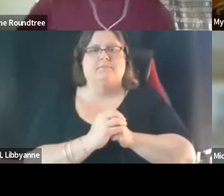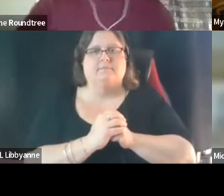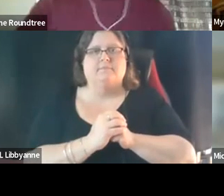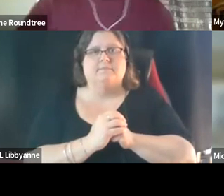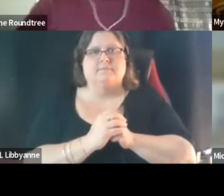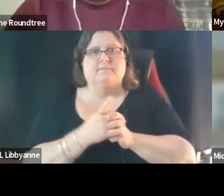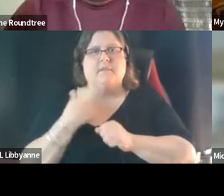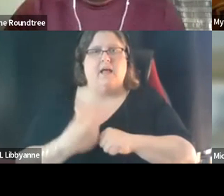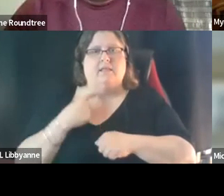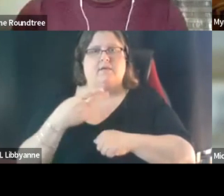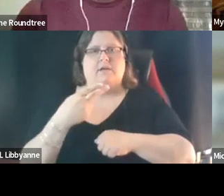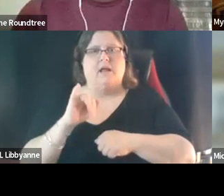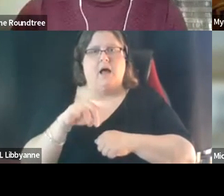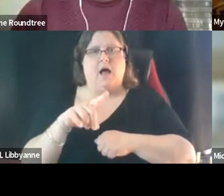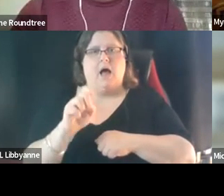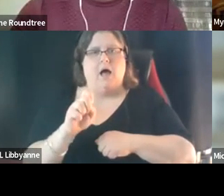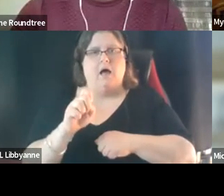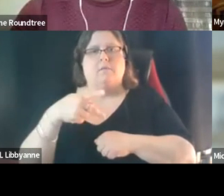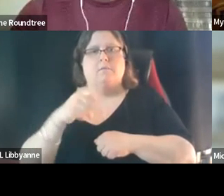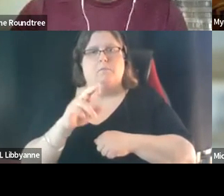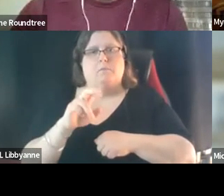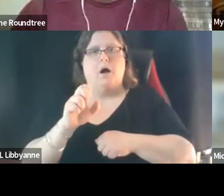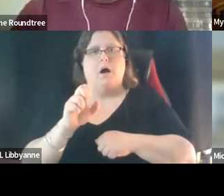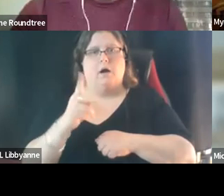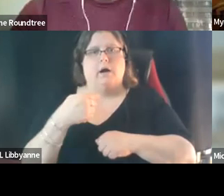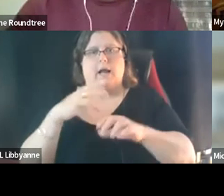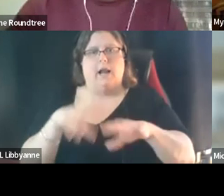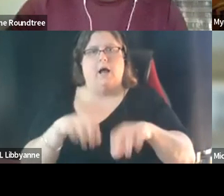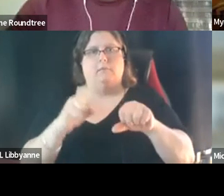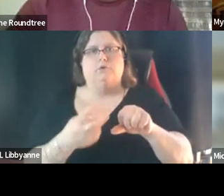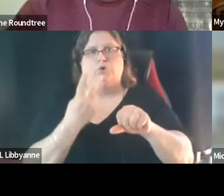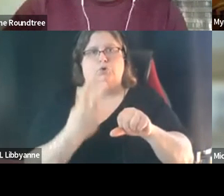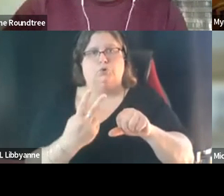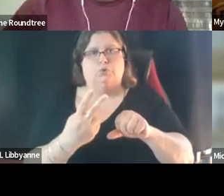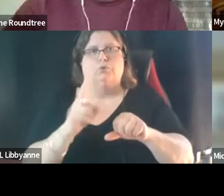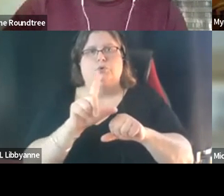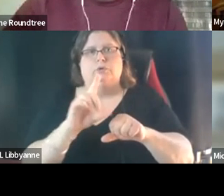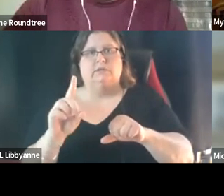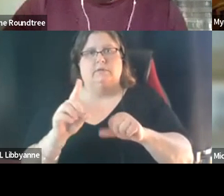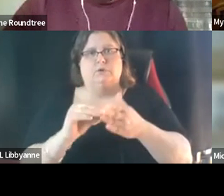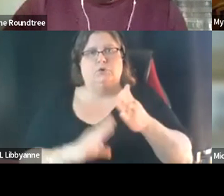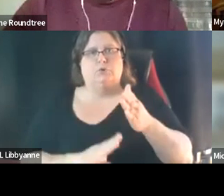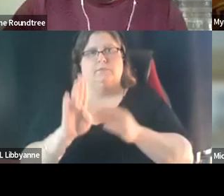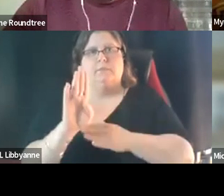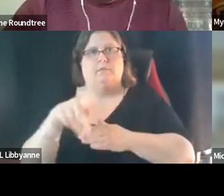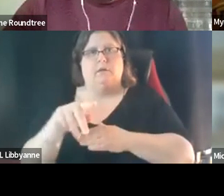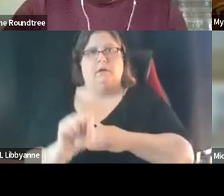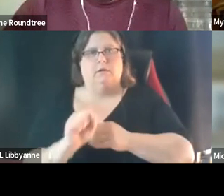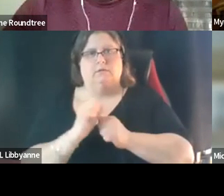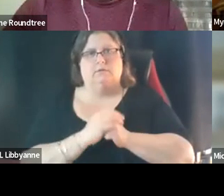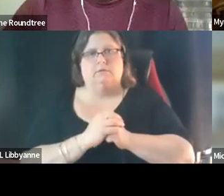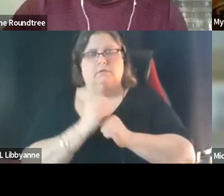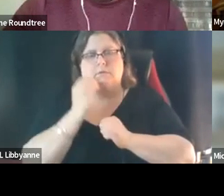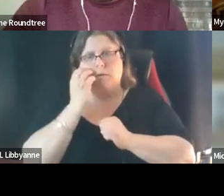Yeah, I live in Hyde Park, and I'm the adoptive parent of two learning disabled students in Boston.